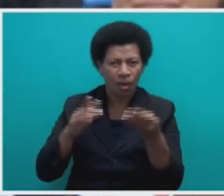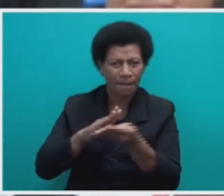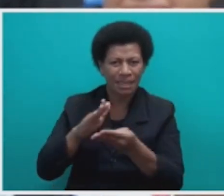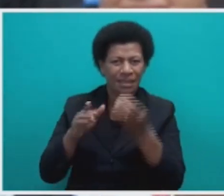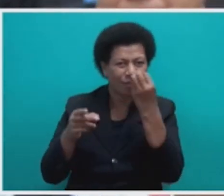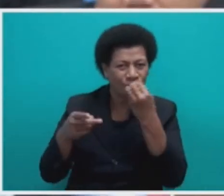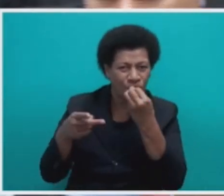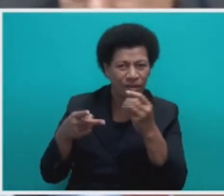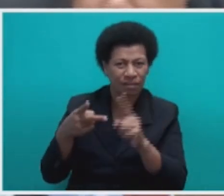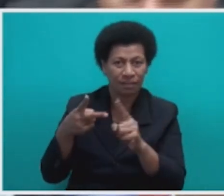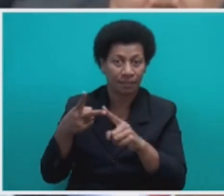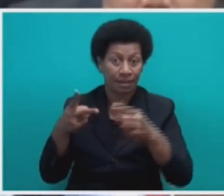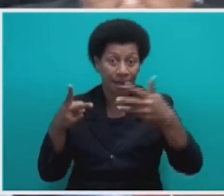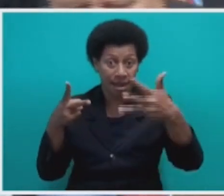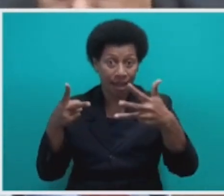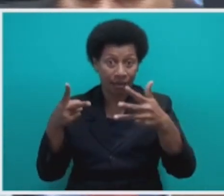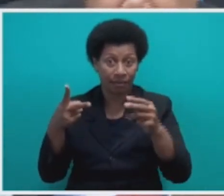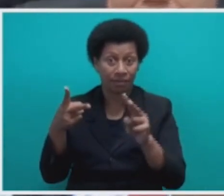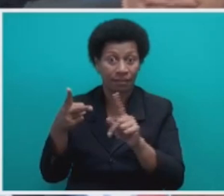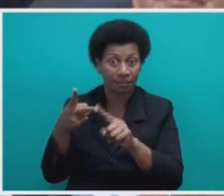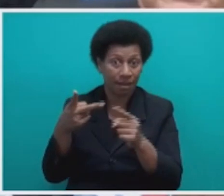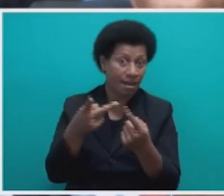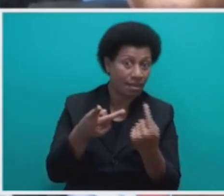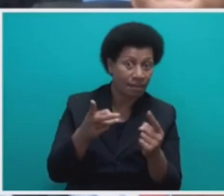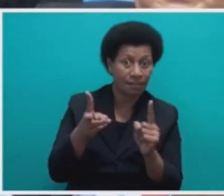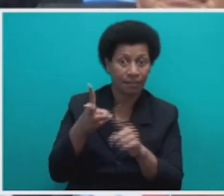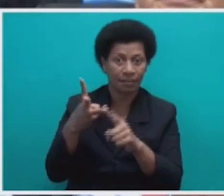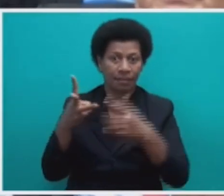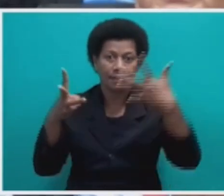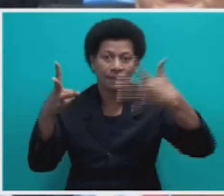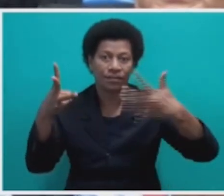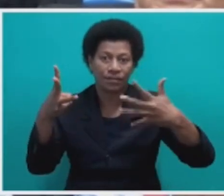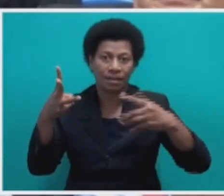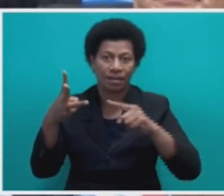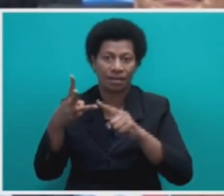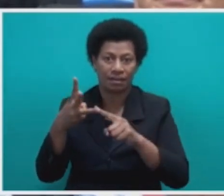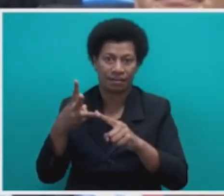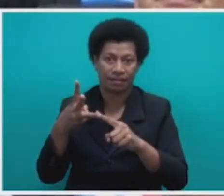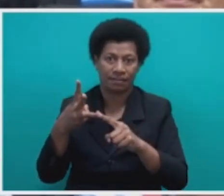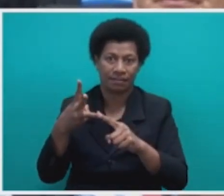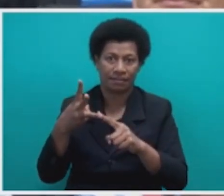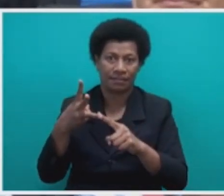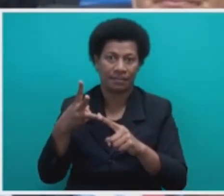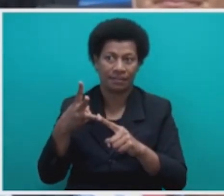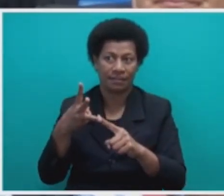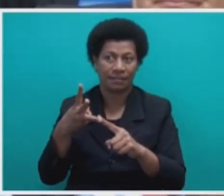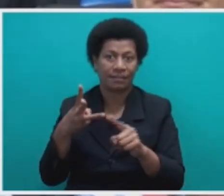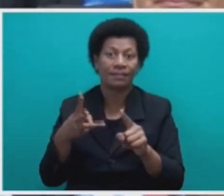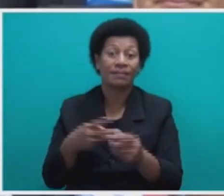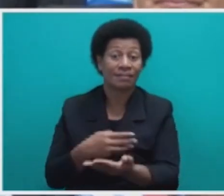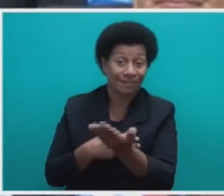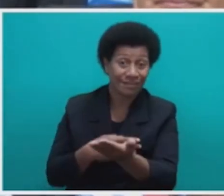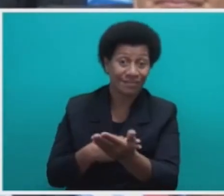items, we had 9 on others, and we had 15. So when